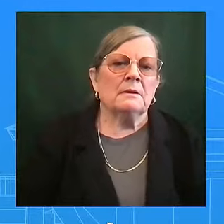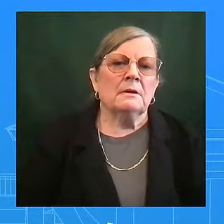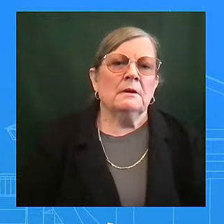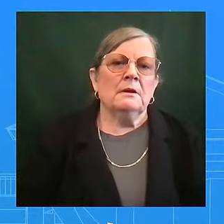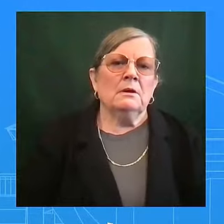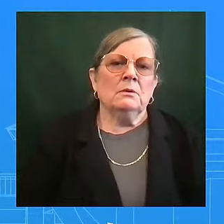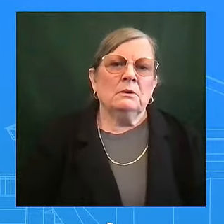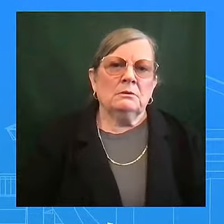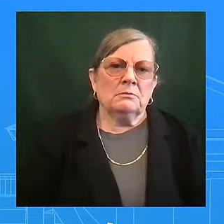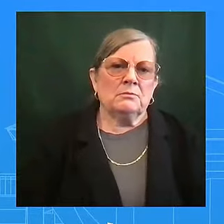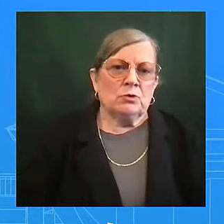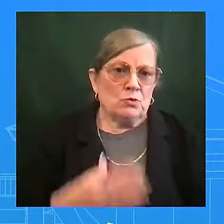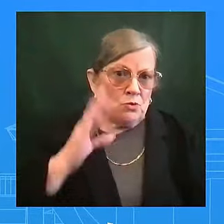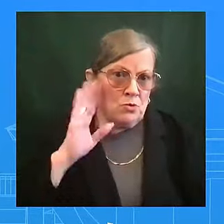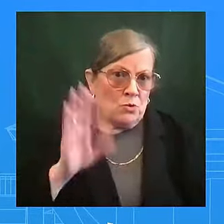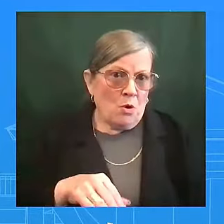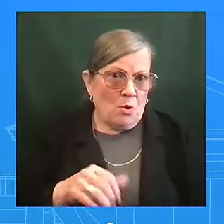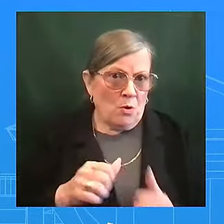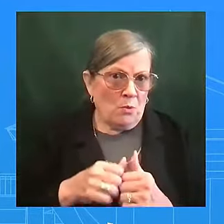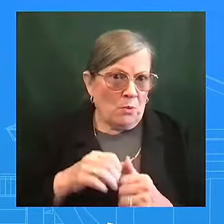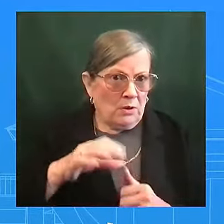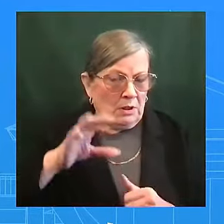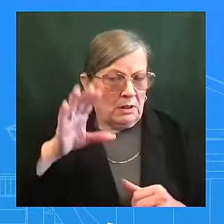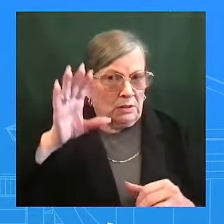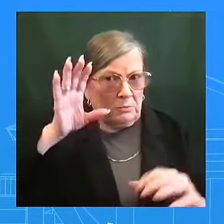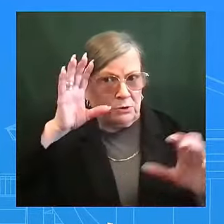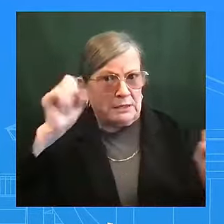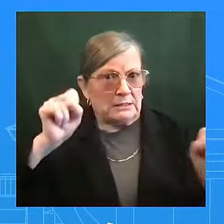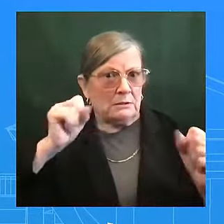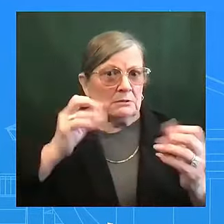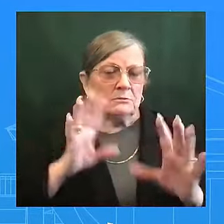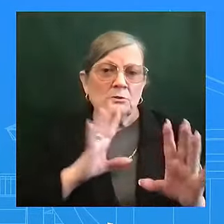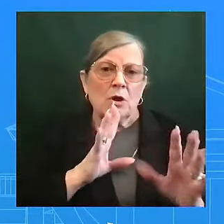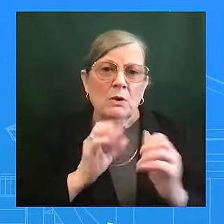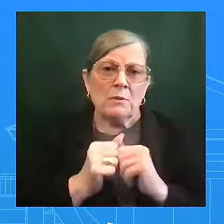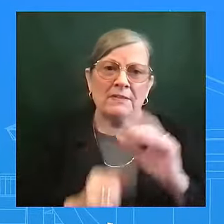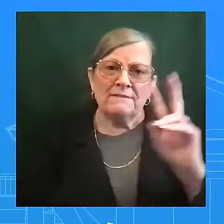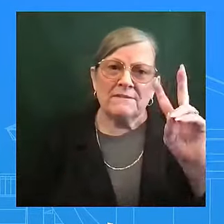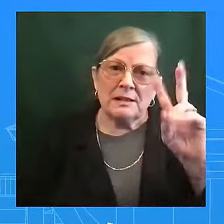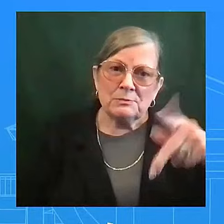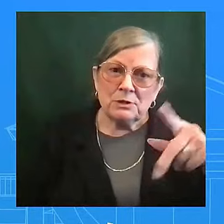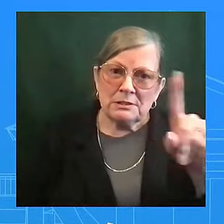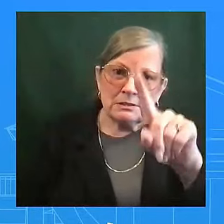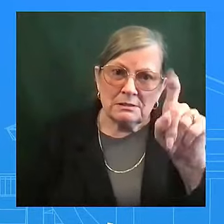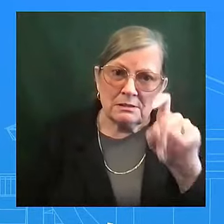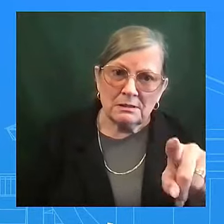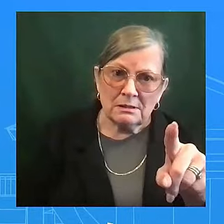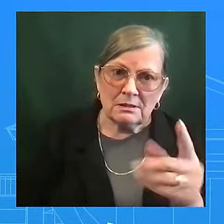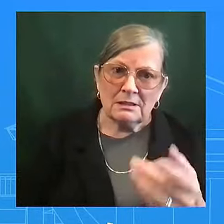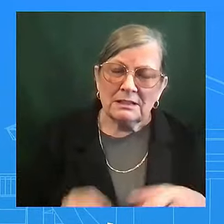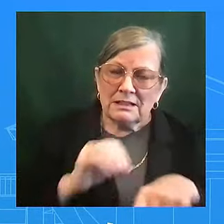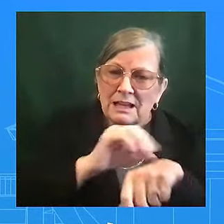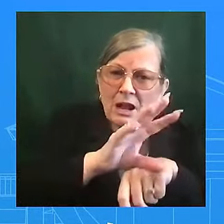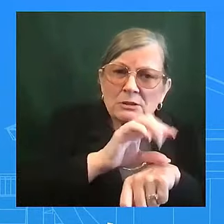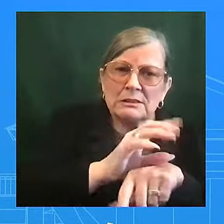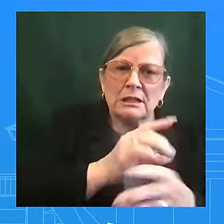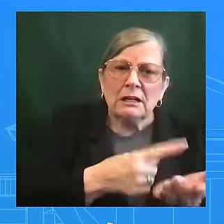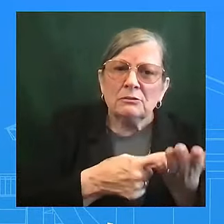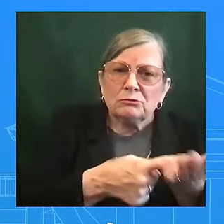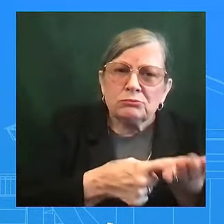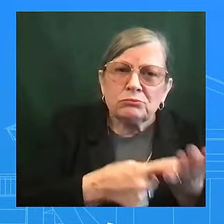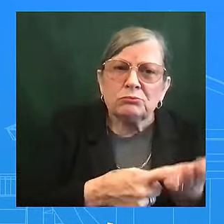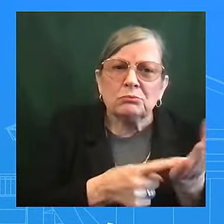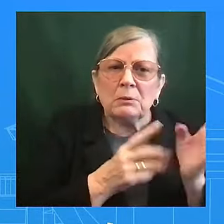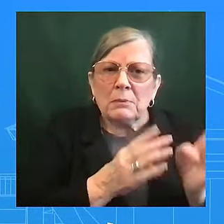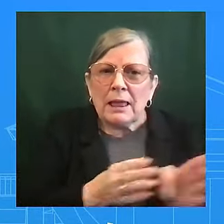takes the stage tomorrow night? And just anything you can share about the advice or words of encouragement or just what those conversations have been